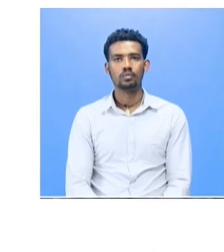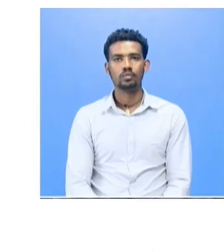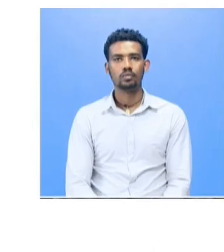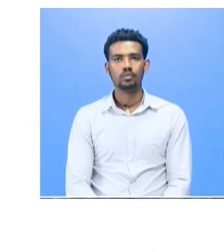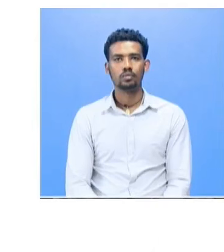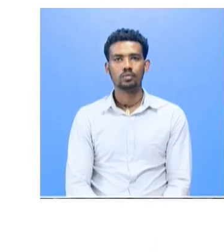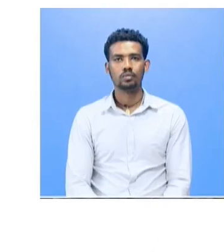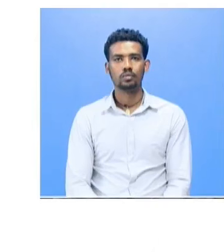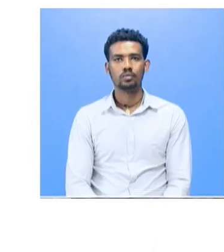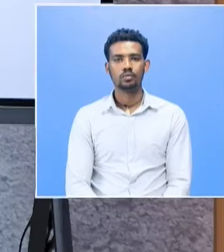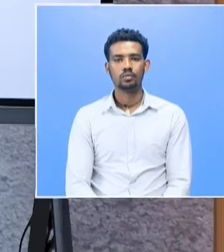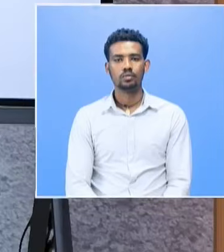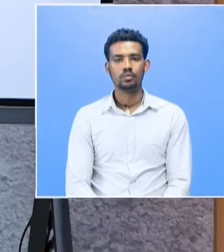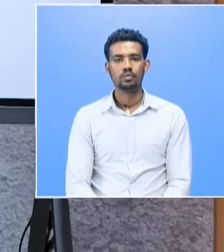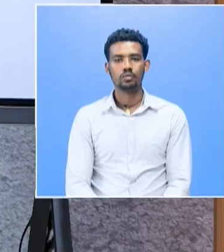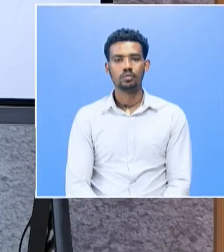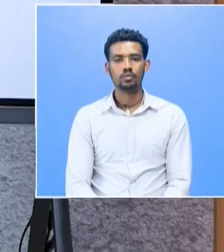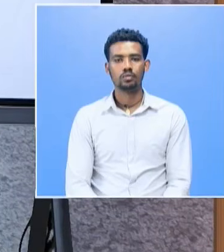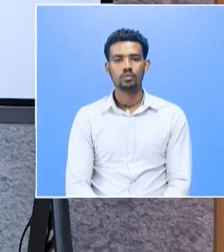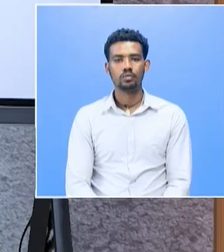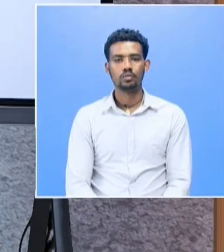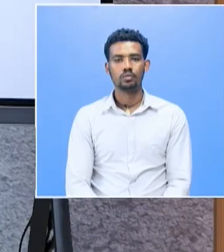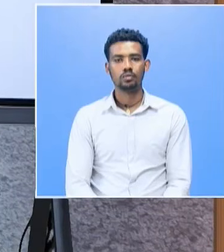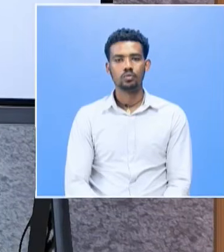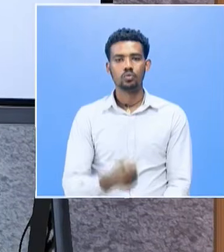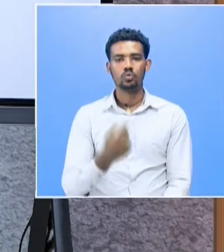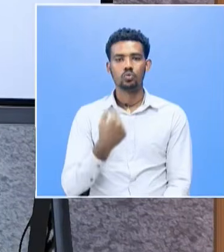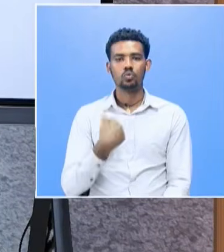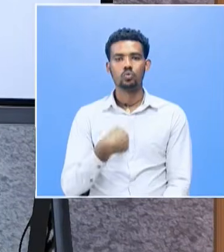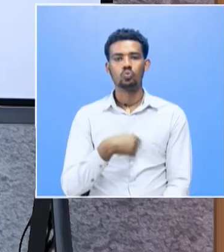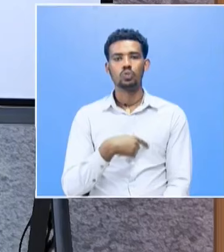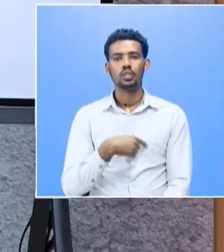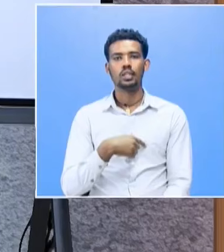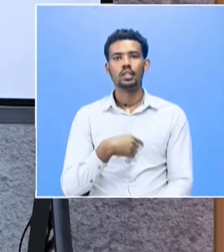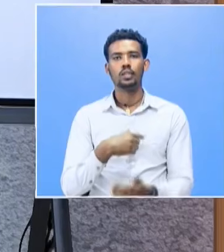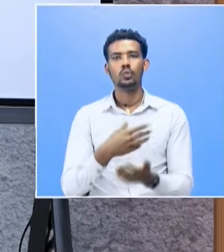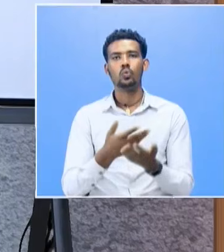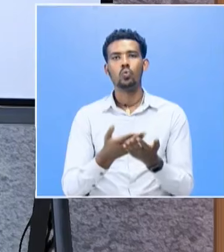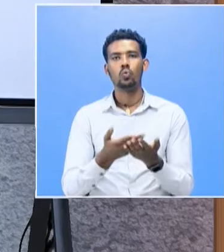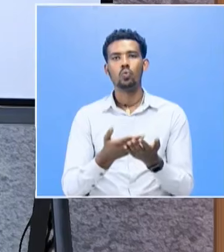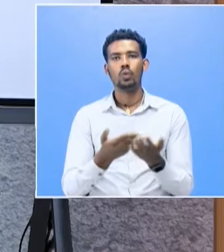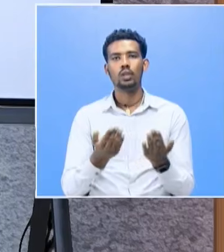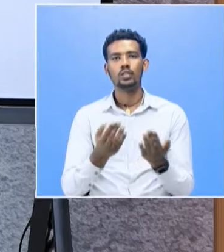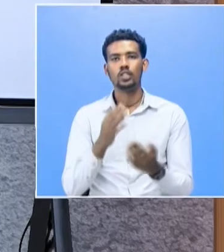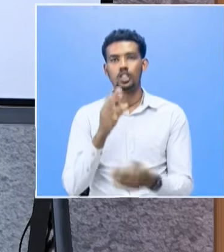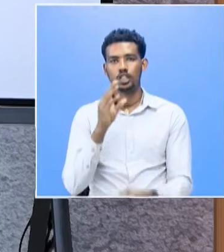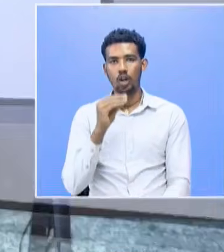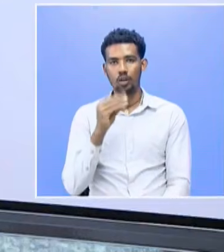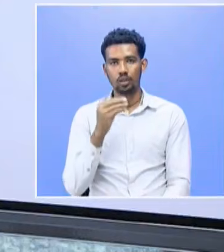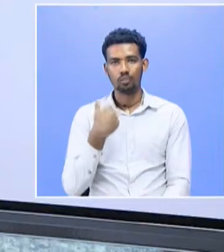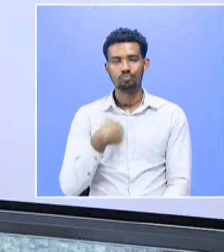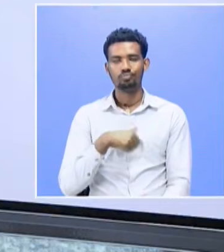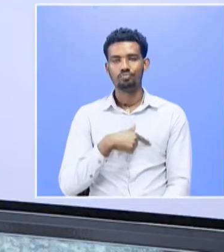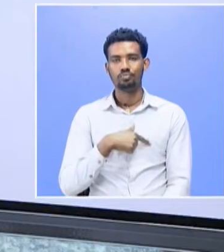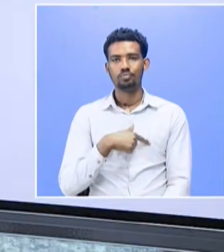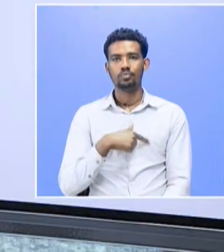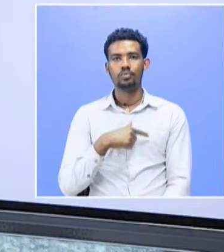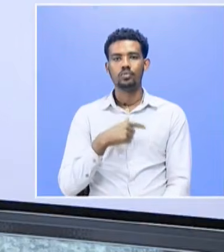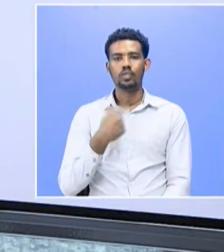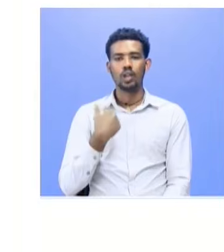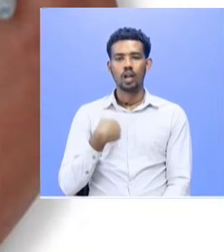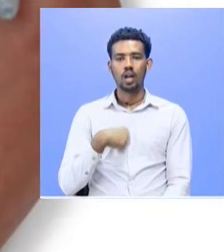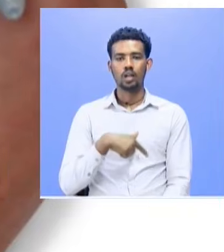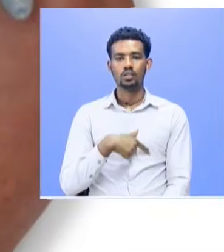We were talking. We can say like this. We were talking. Here is were